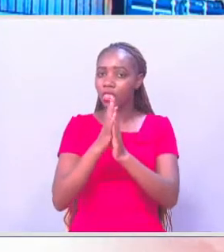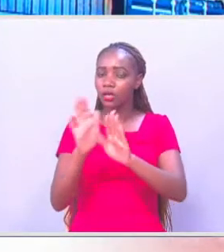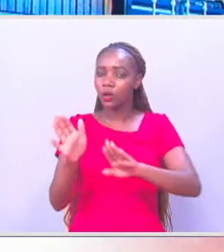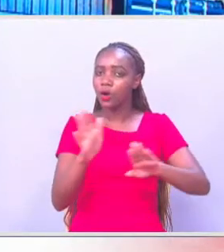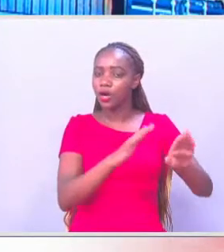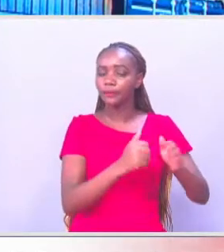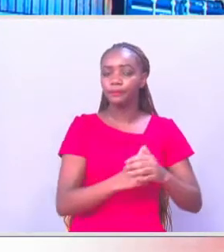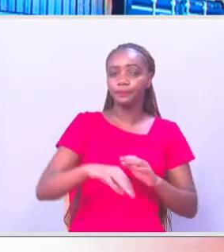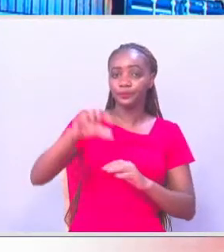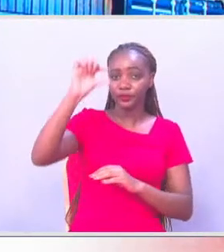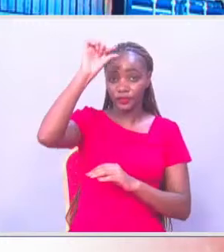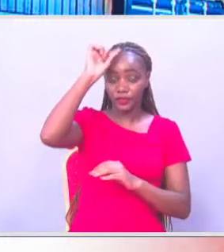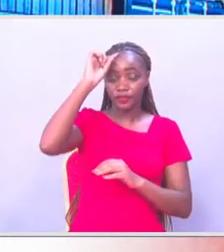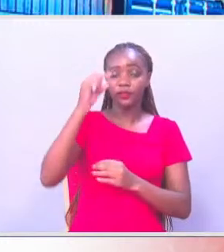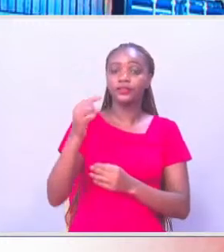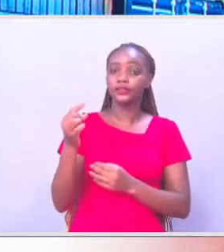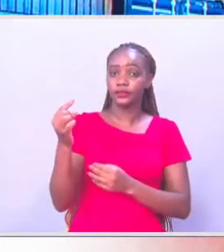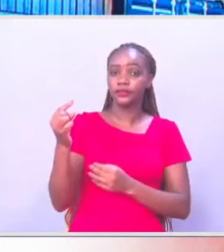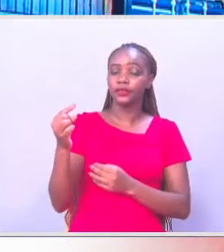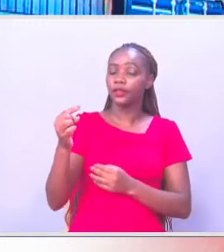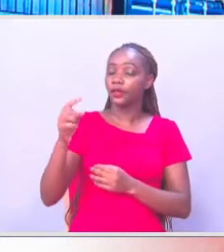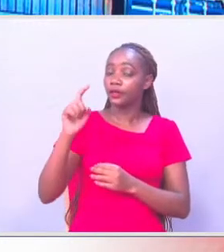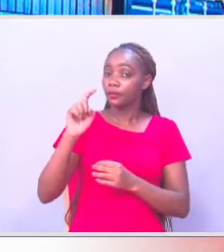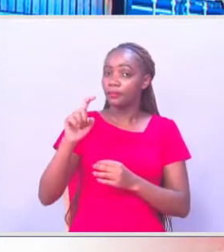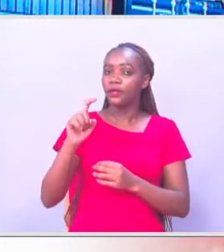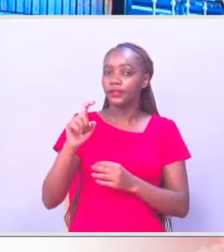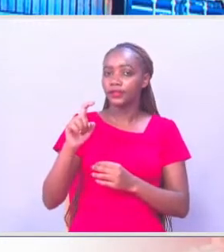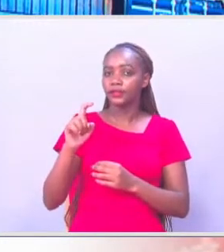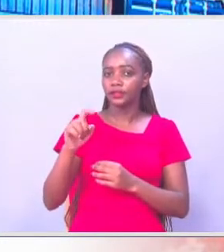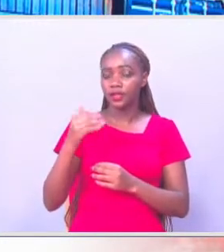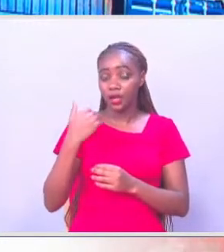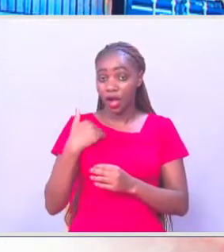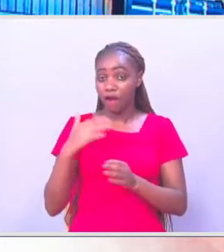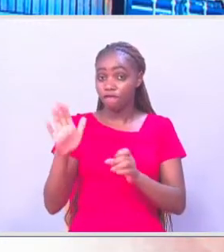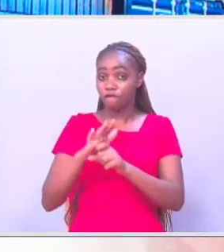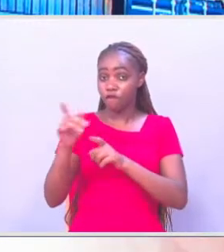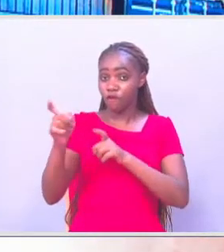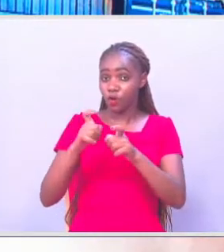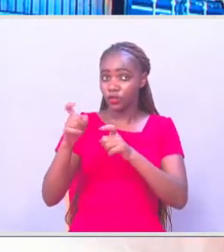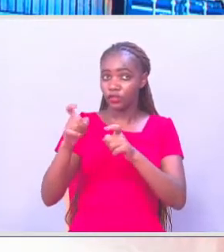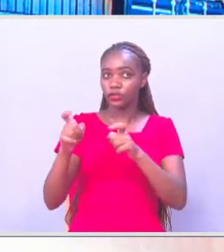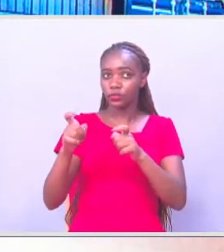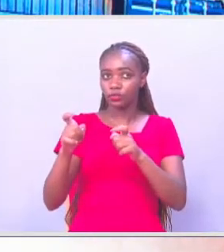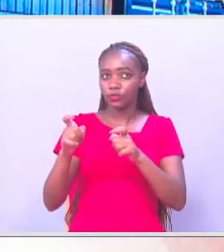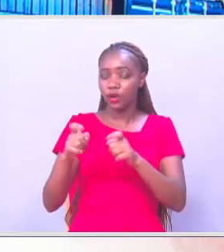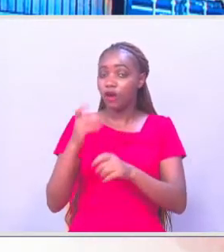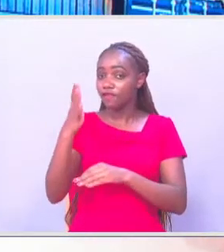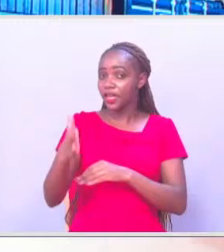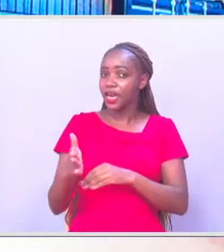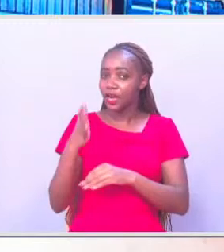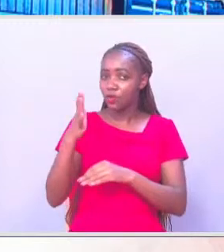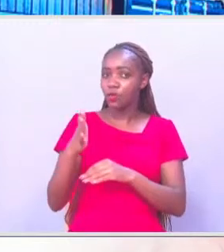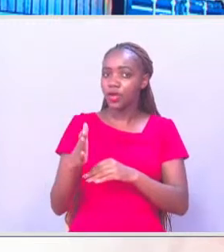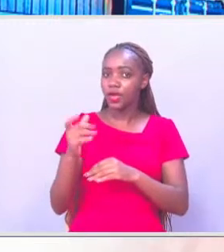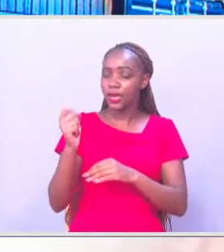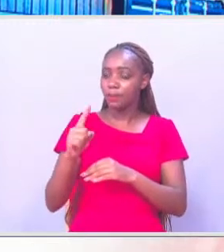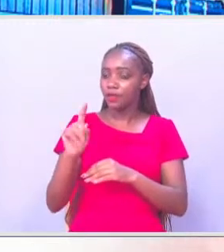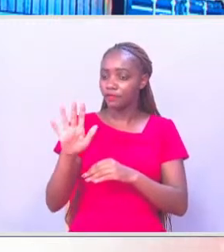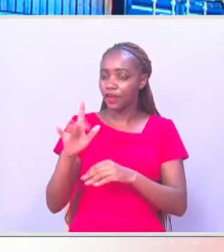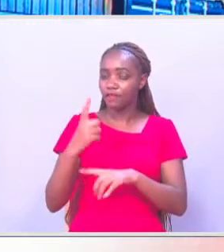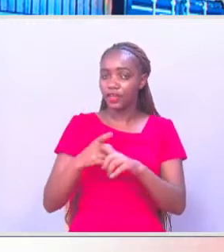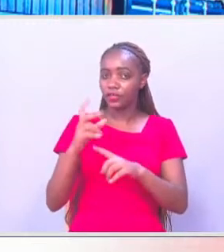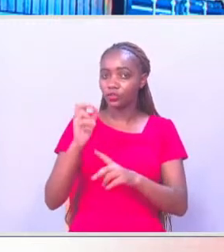report. And now the government is expected to assume full control of the standard gauge railway in May 2022,